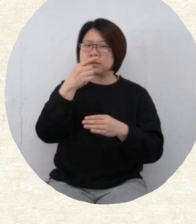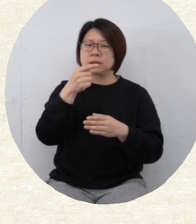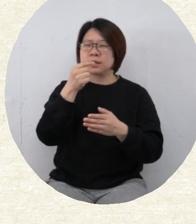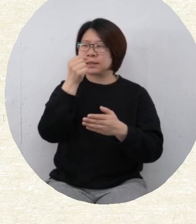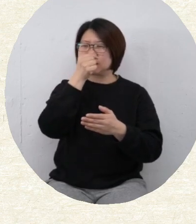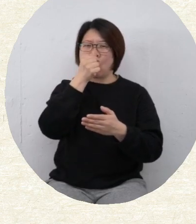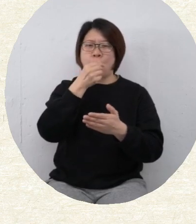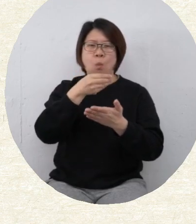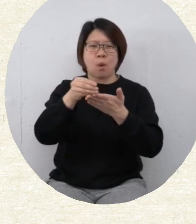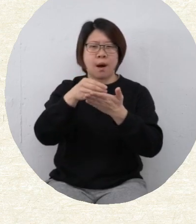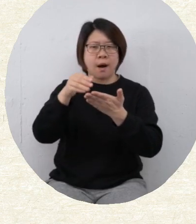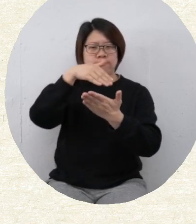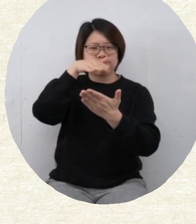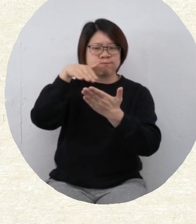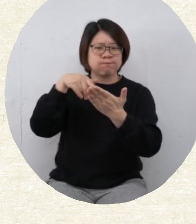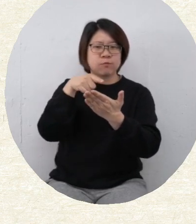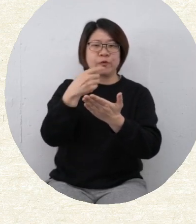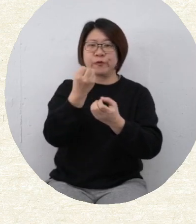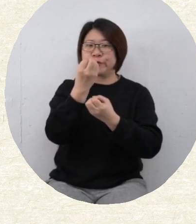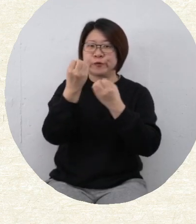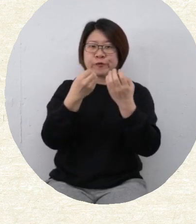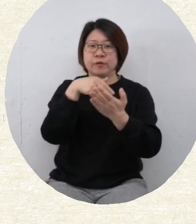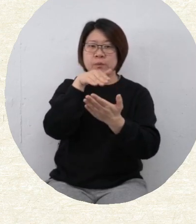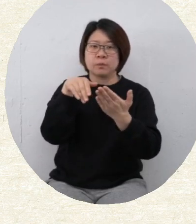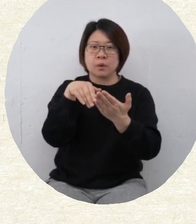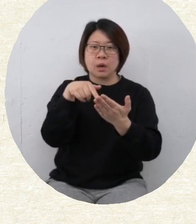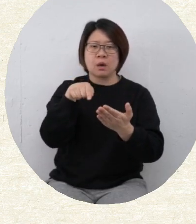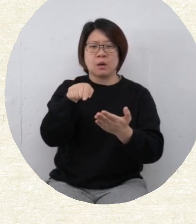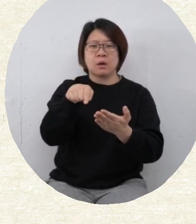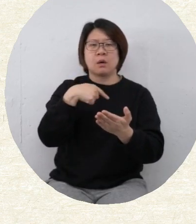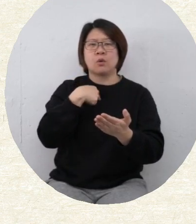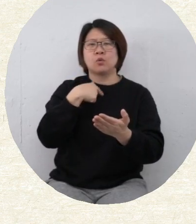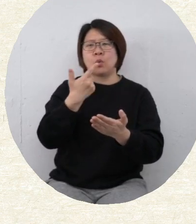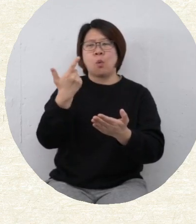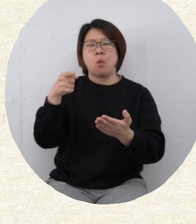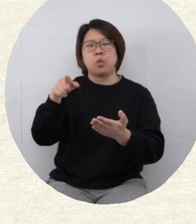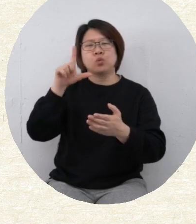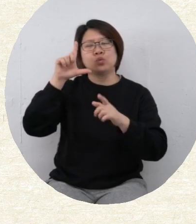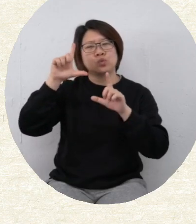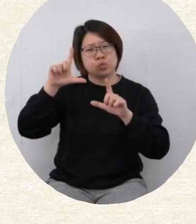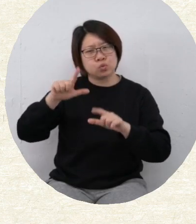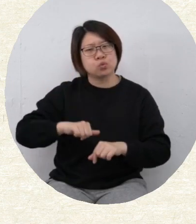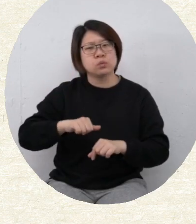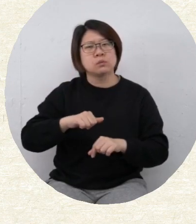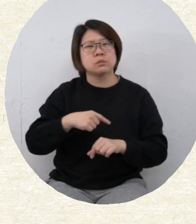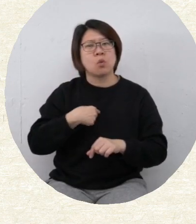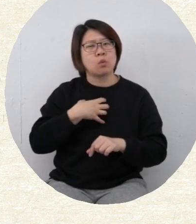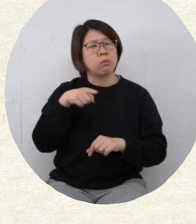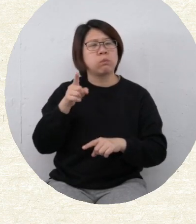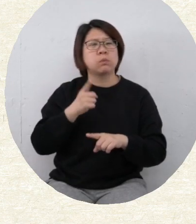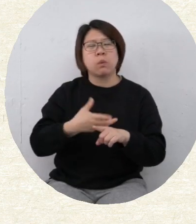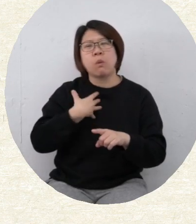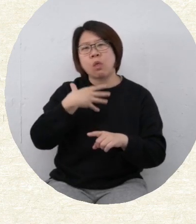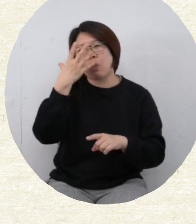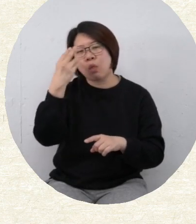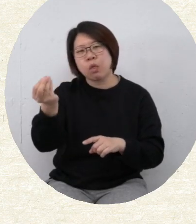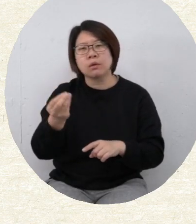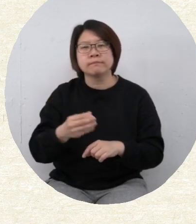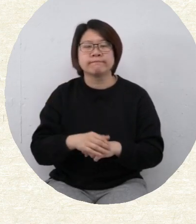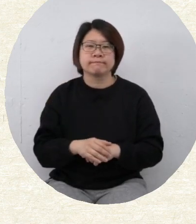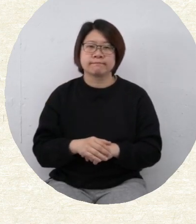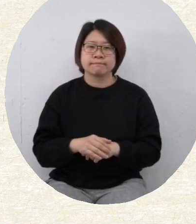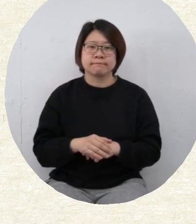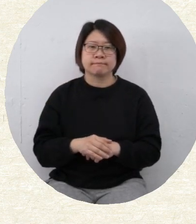Not before that. Before I started this project. I don't know why, but I just wanted to do something